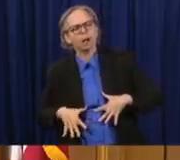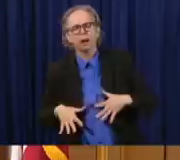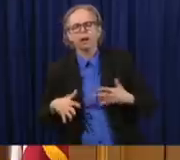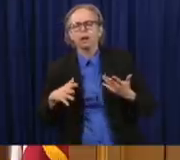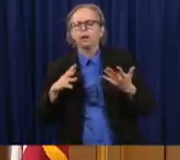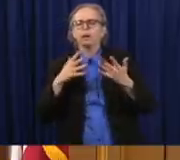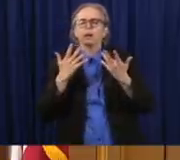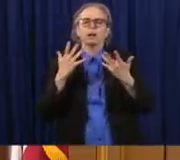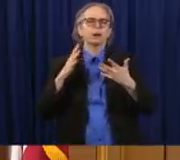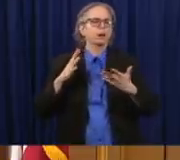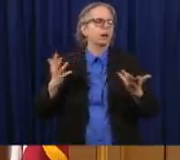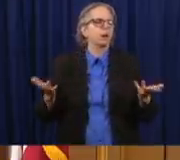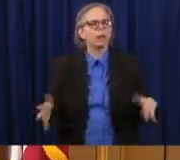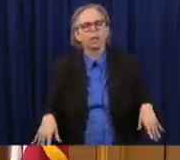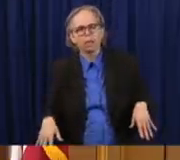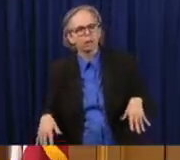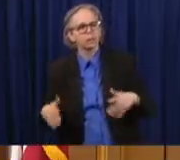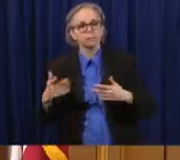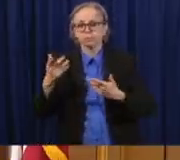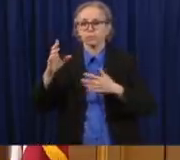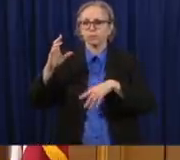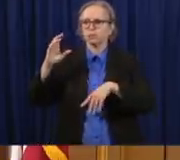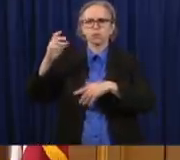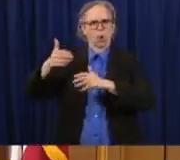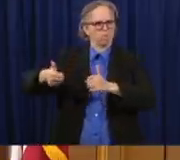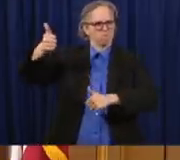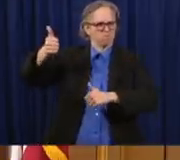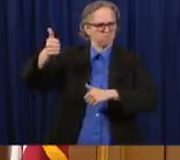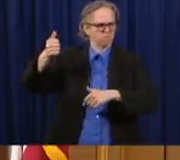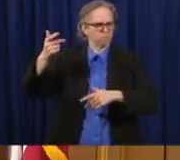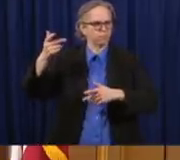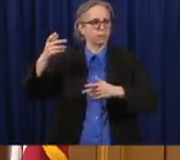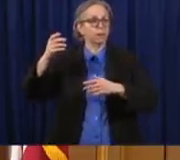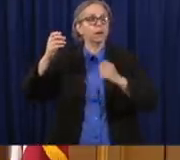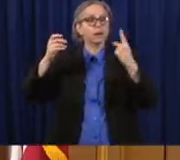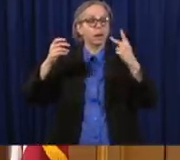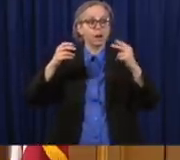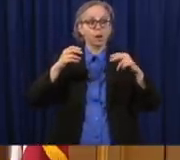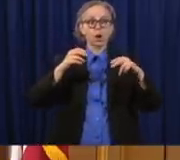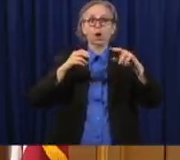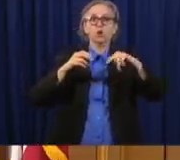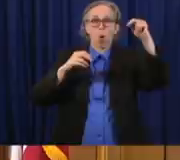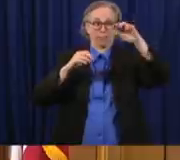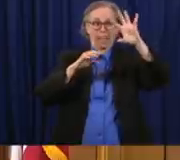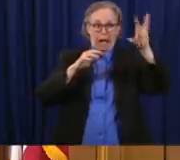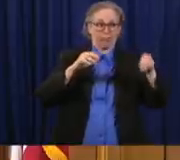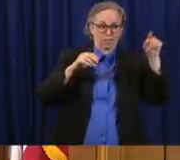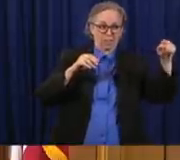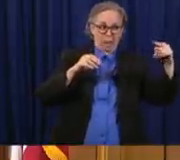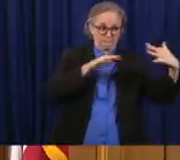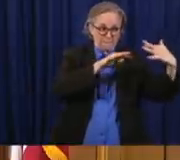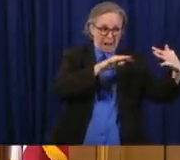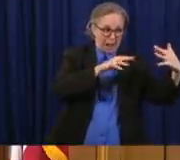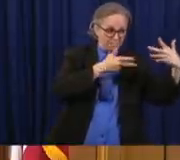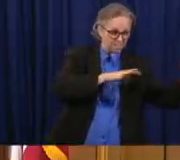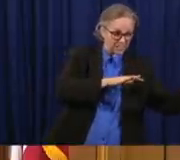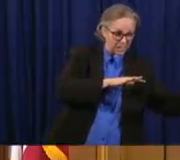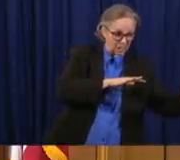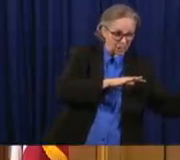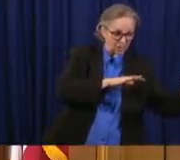This is what Churchill said after the North African campaign, which was really well into World War II.